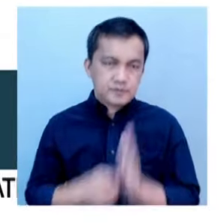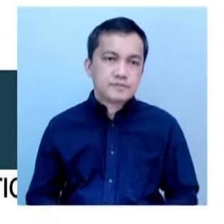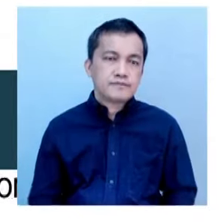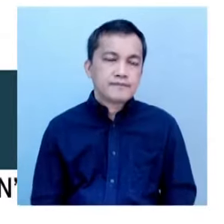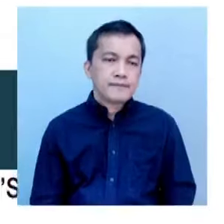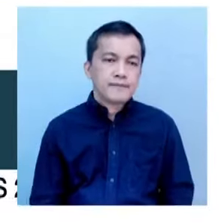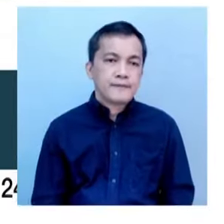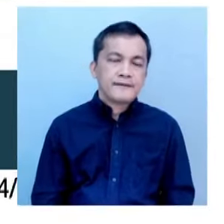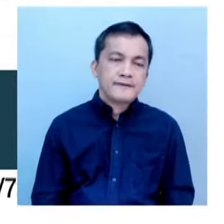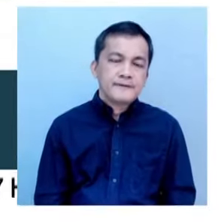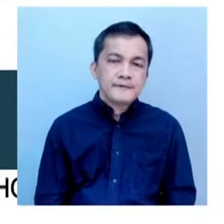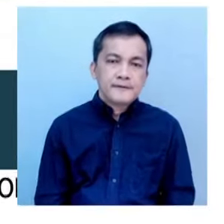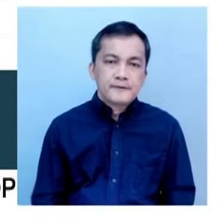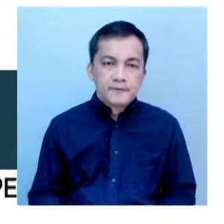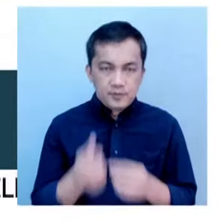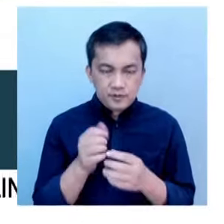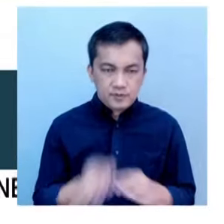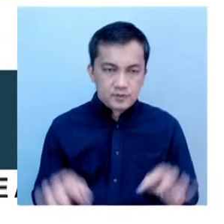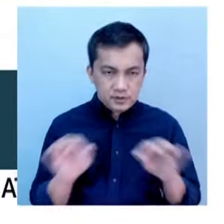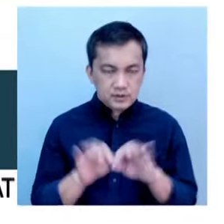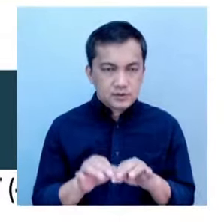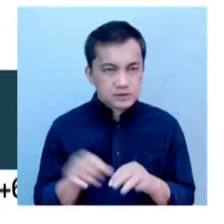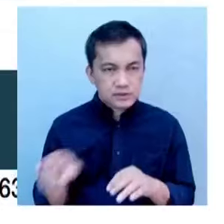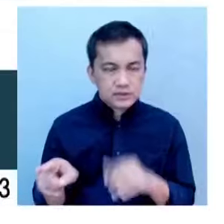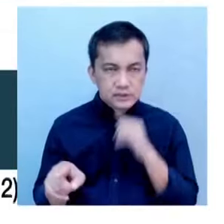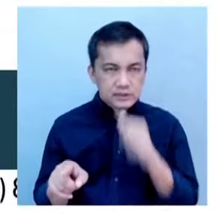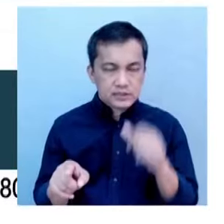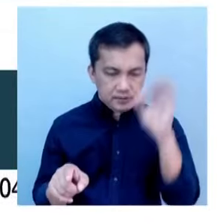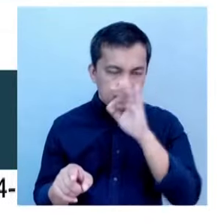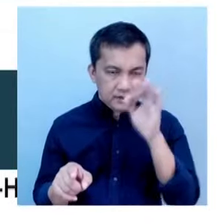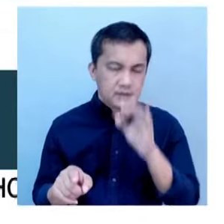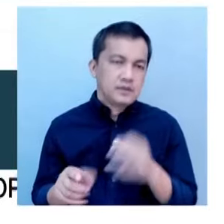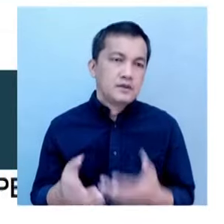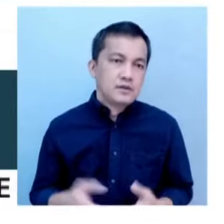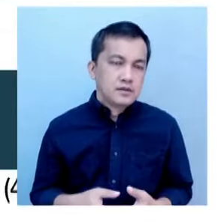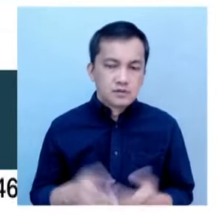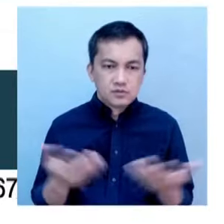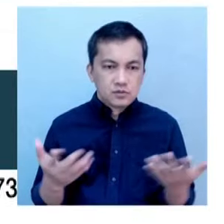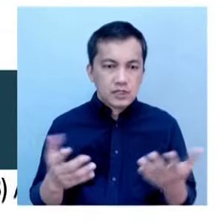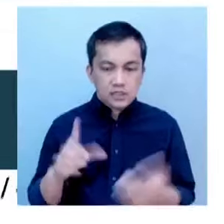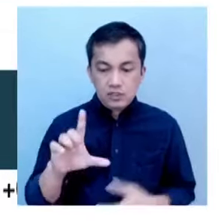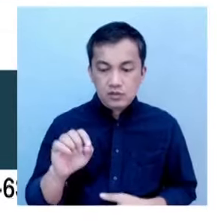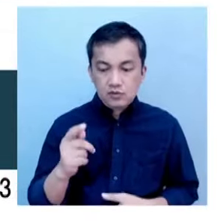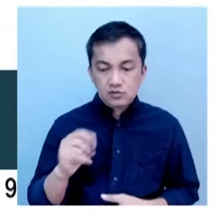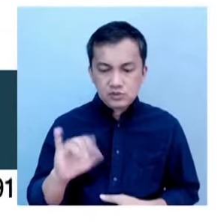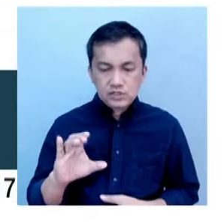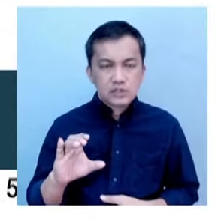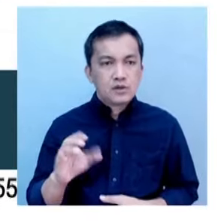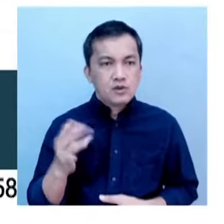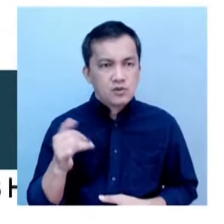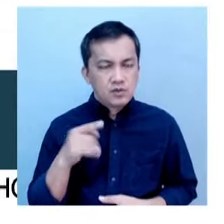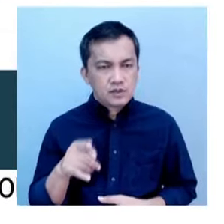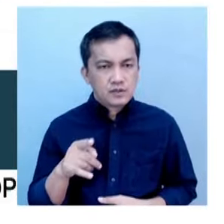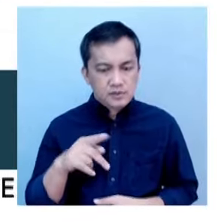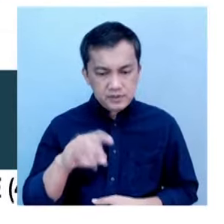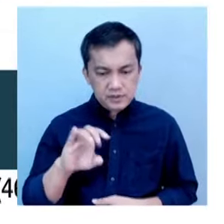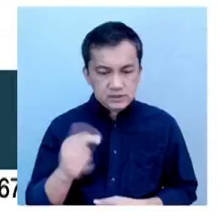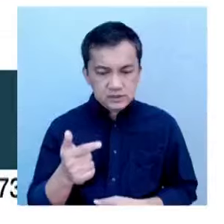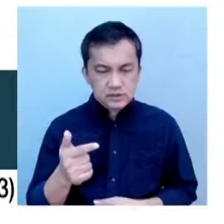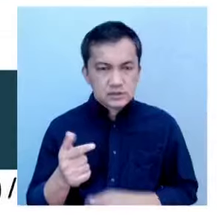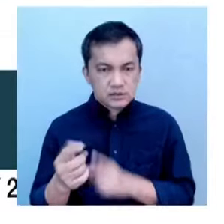know? More importantly, they're not Filipino citizens. So there's no logic why the Philippine Coast Guard will